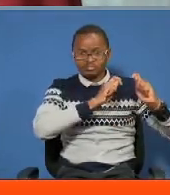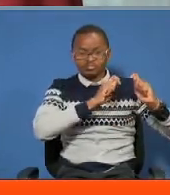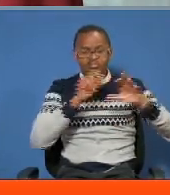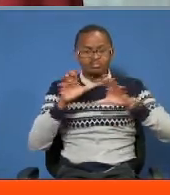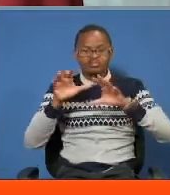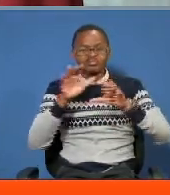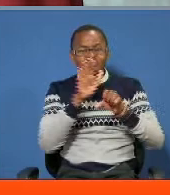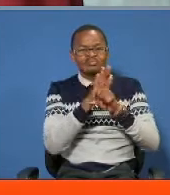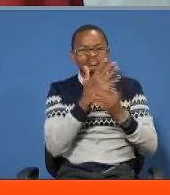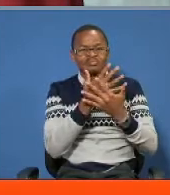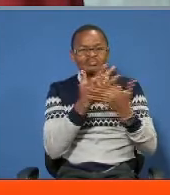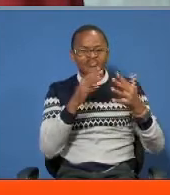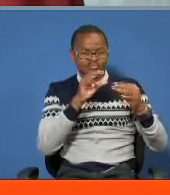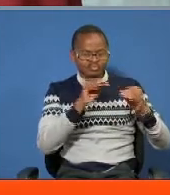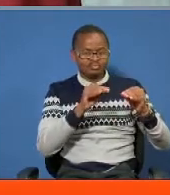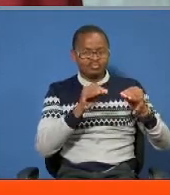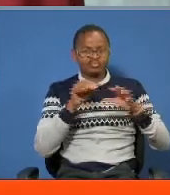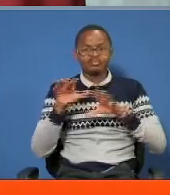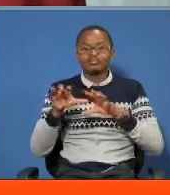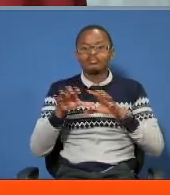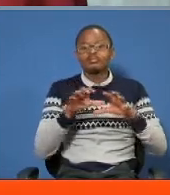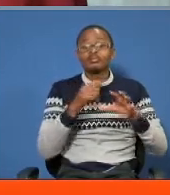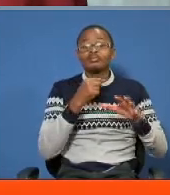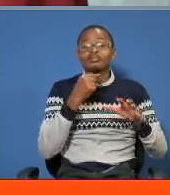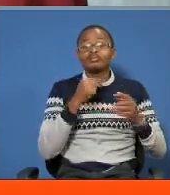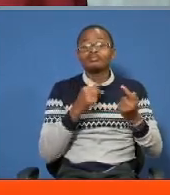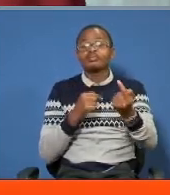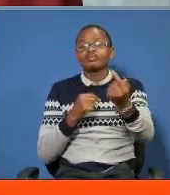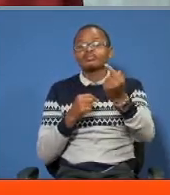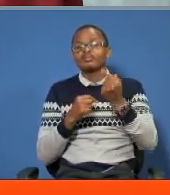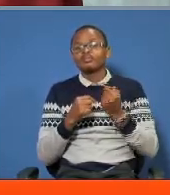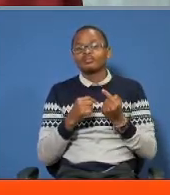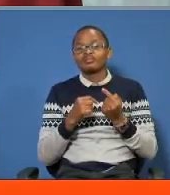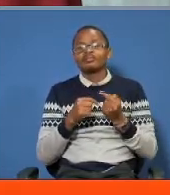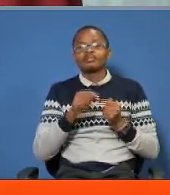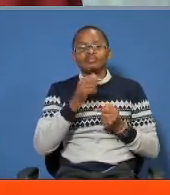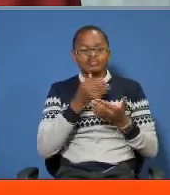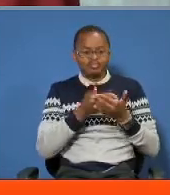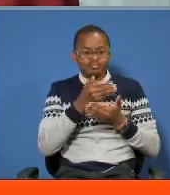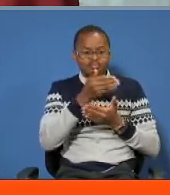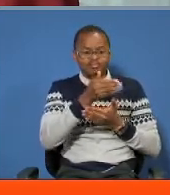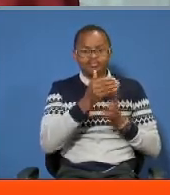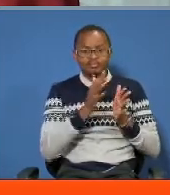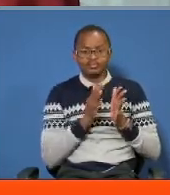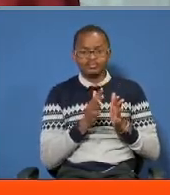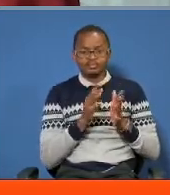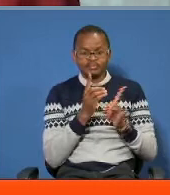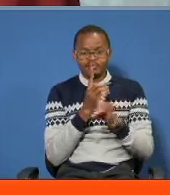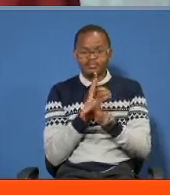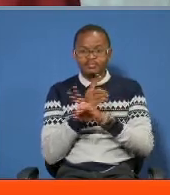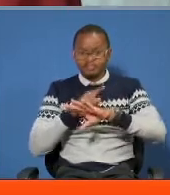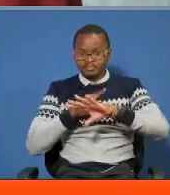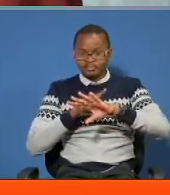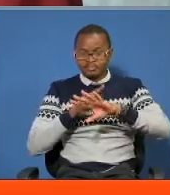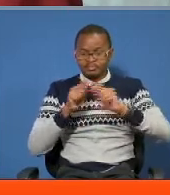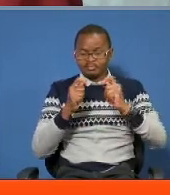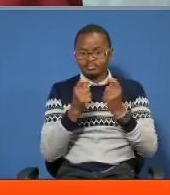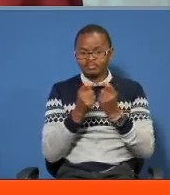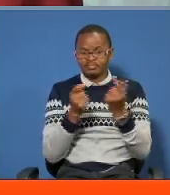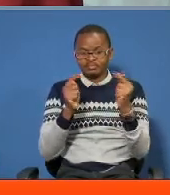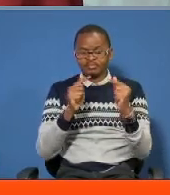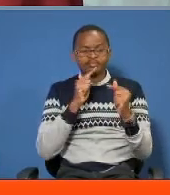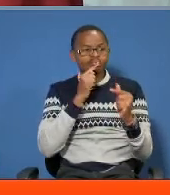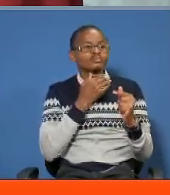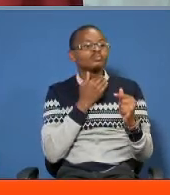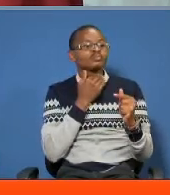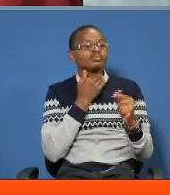Traditionally in a marketplace, if you create something, you take it to the market. And who comes there? It's buyers. All right? There are different types of buyers. There's